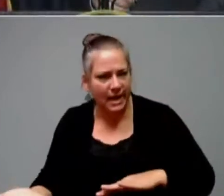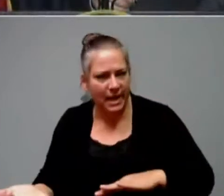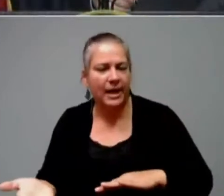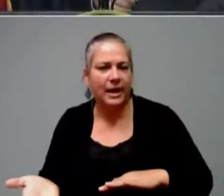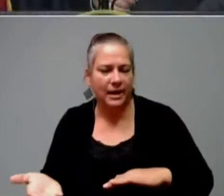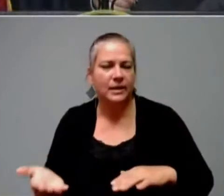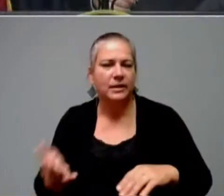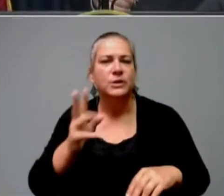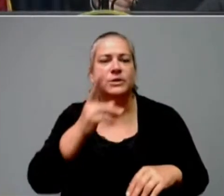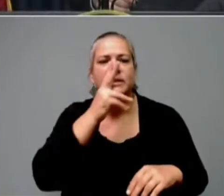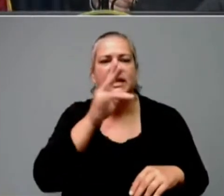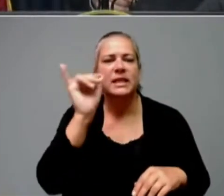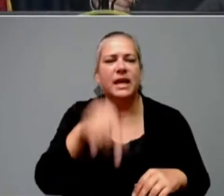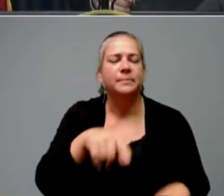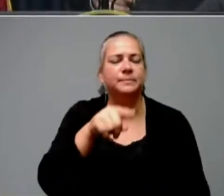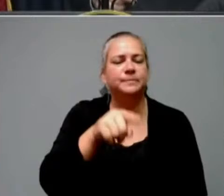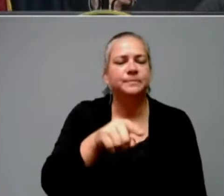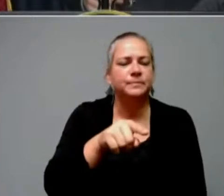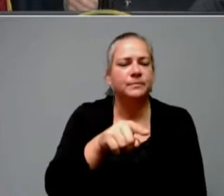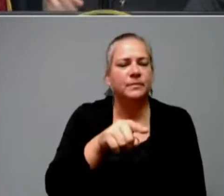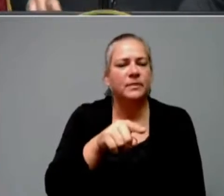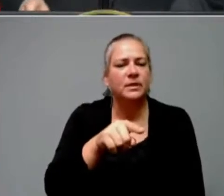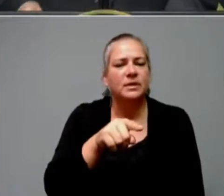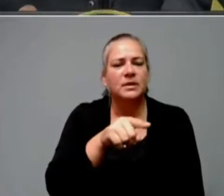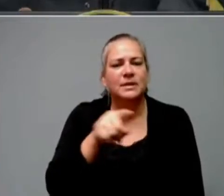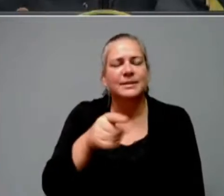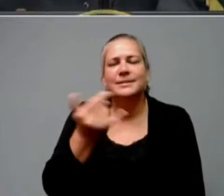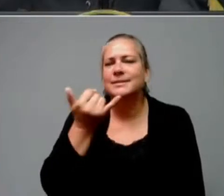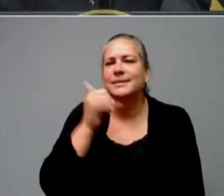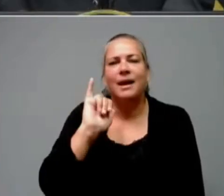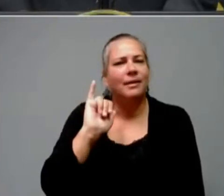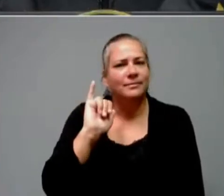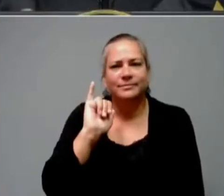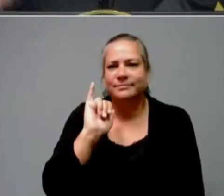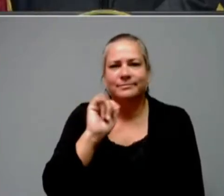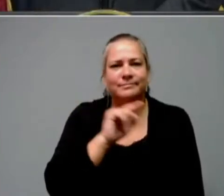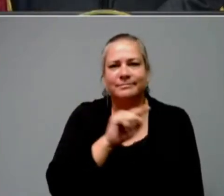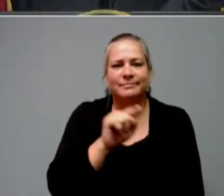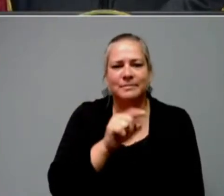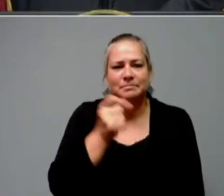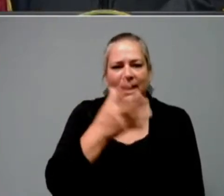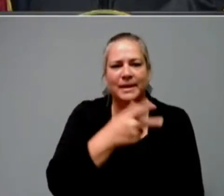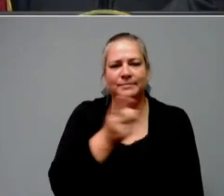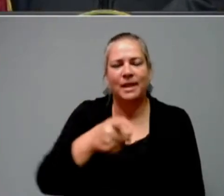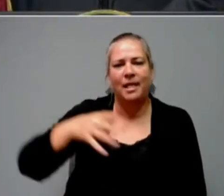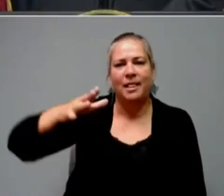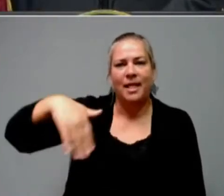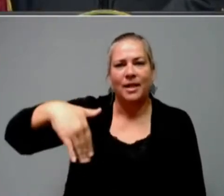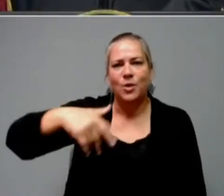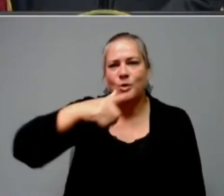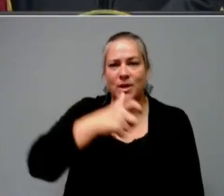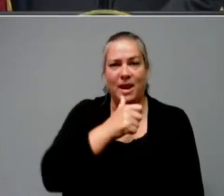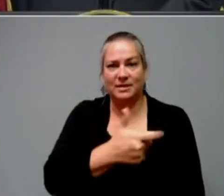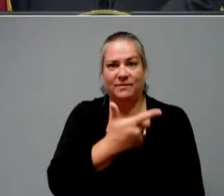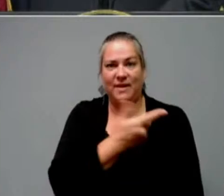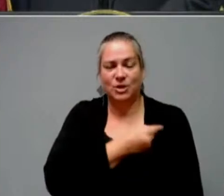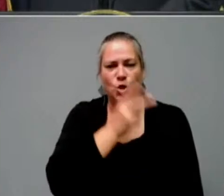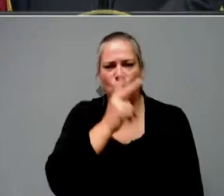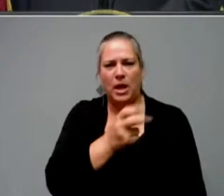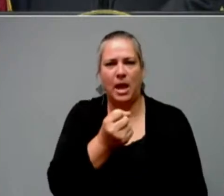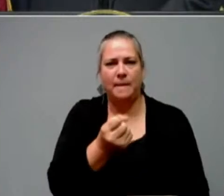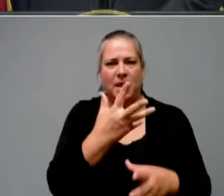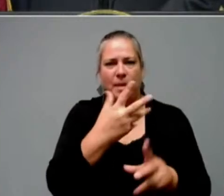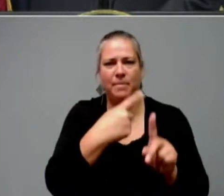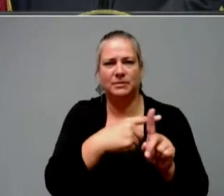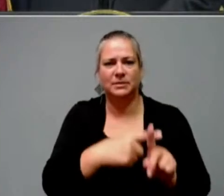on here is still primarily unvaccinated individuals, but the cases are going the other